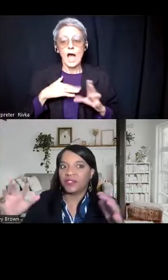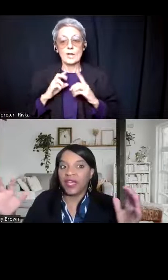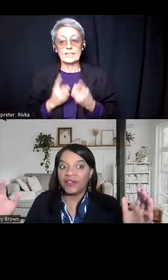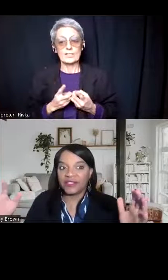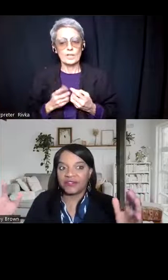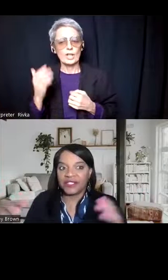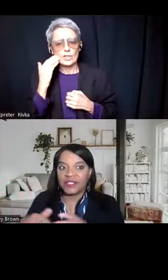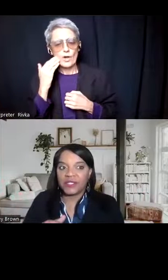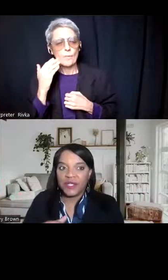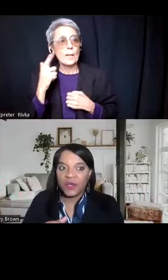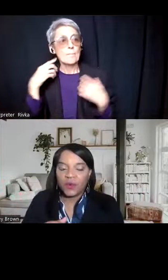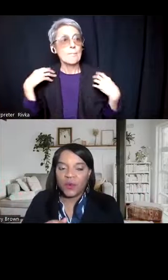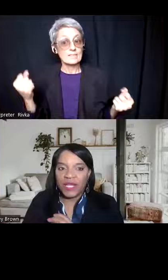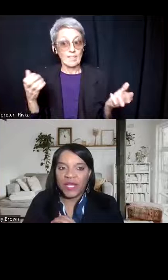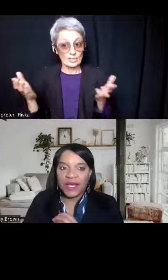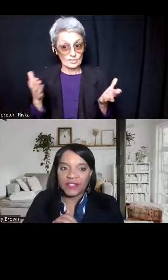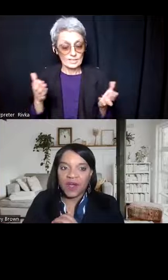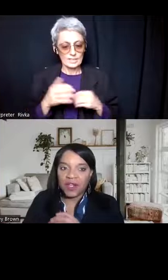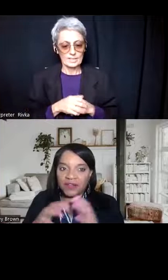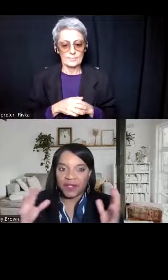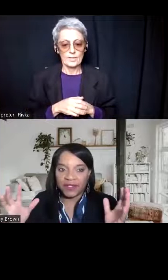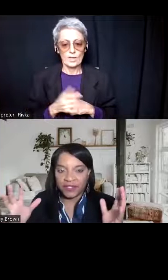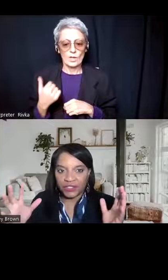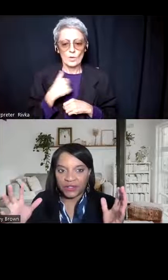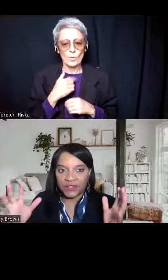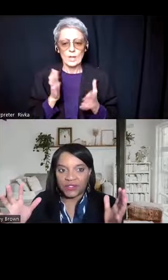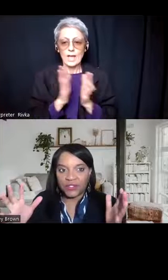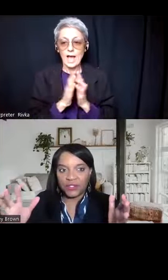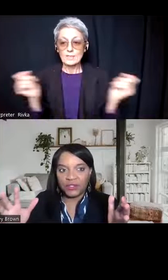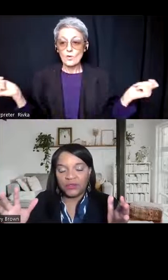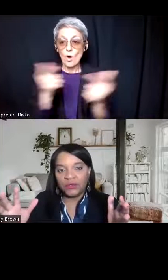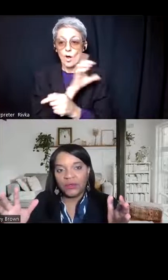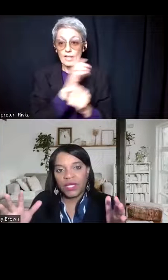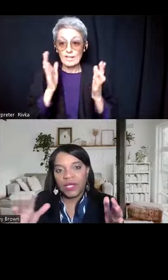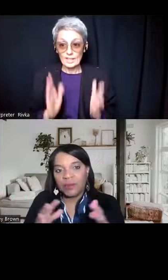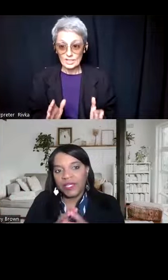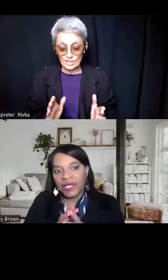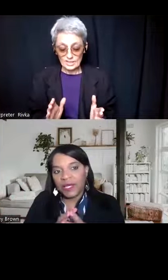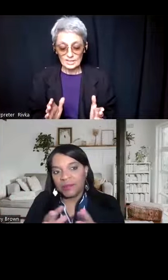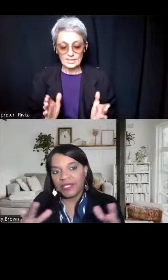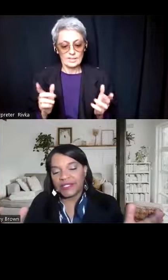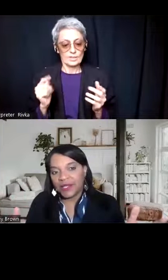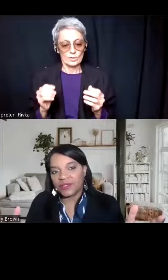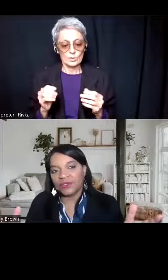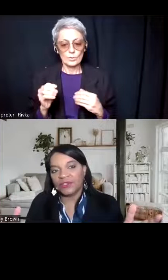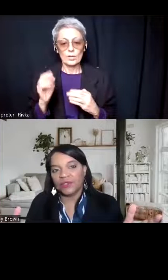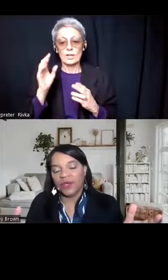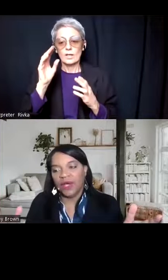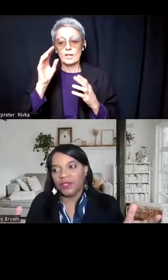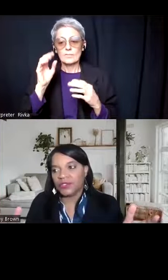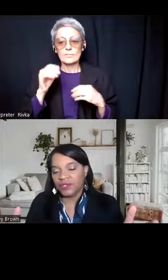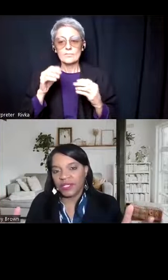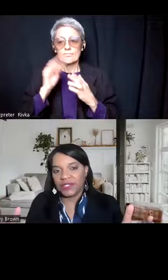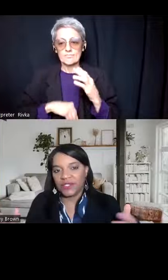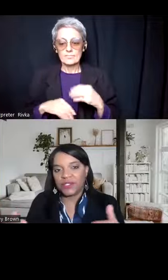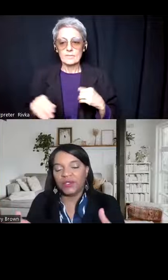in mental health services, we ask all of our clinicians to complete a complete psychosocial